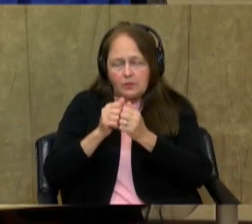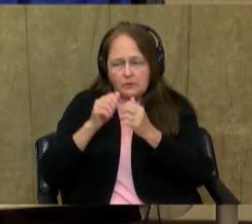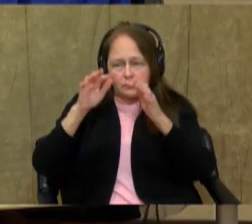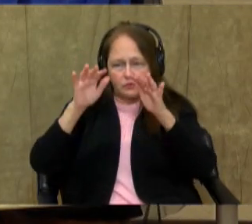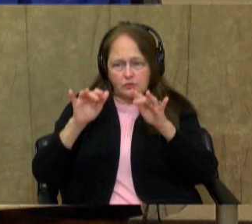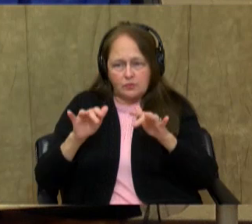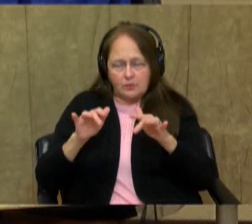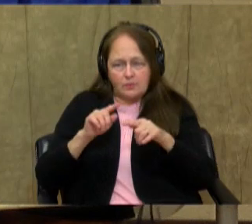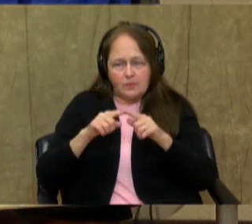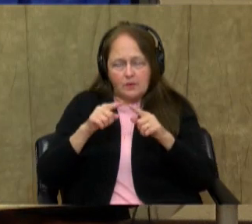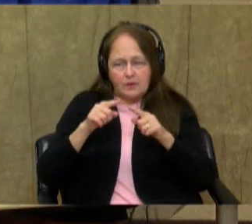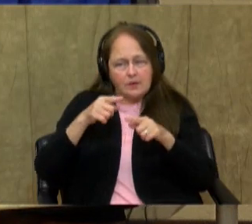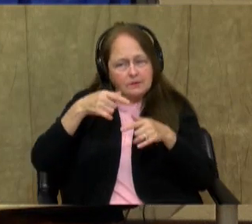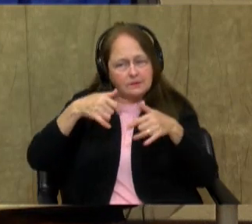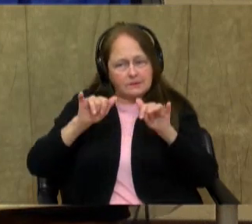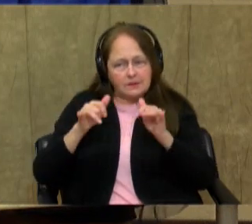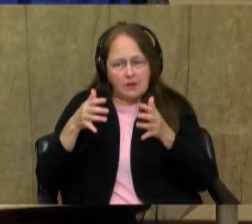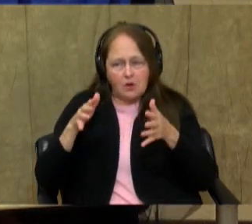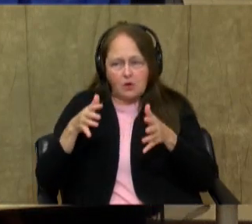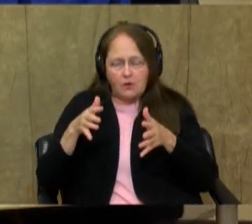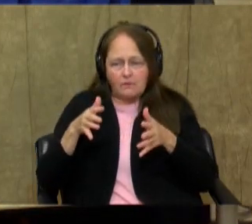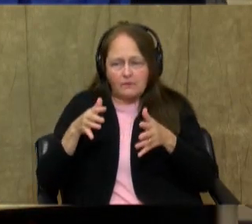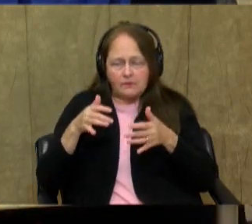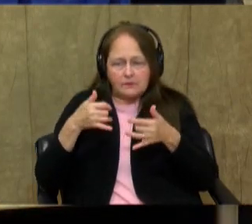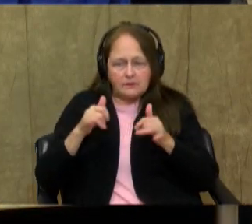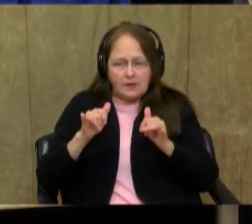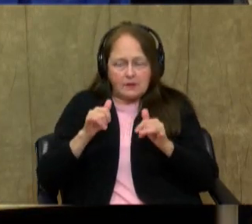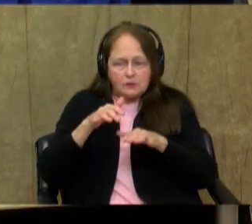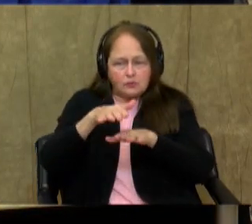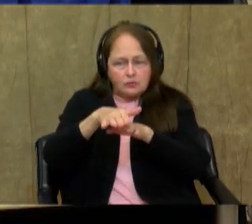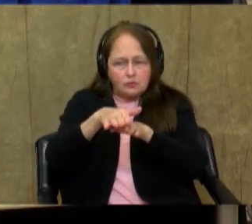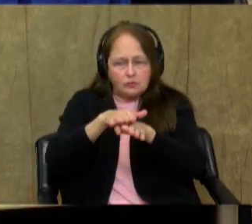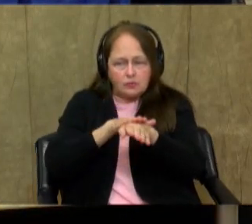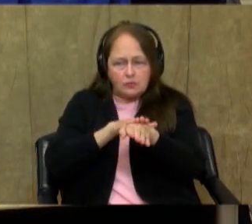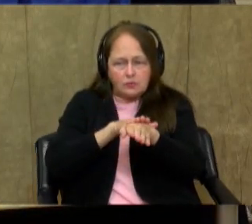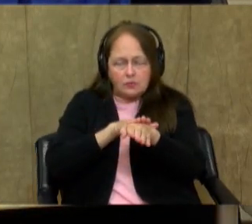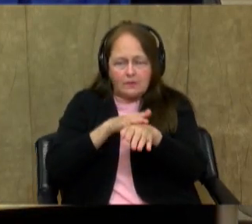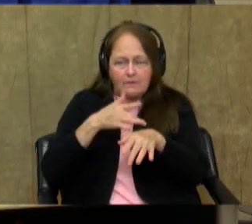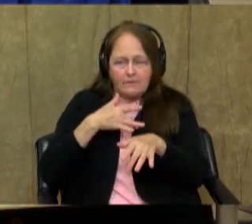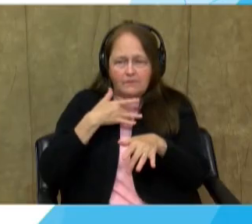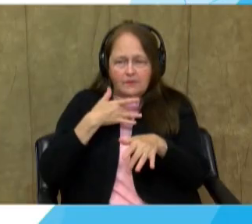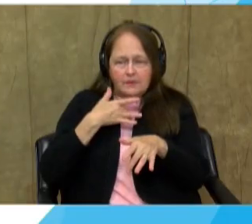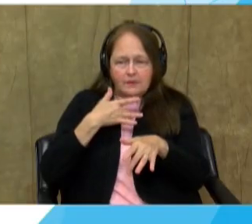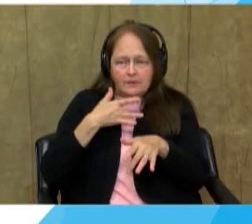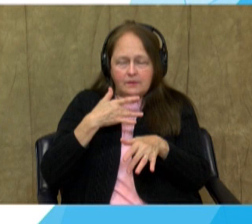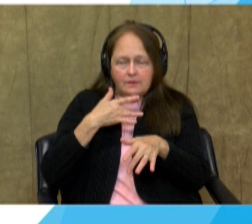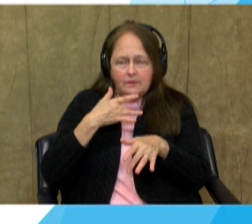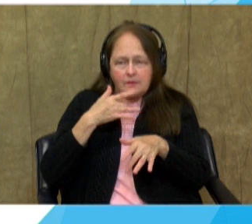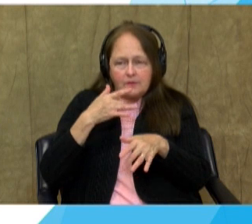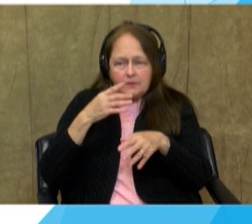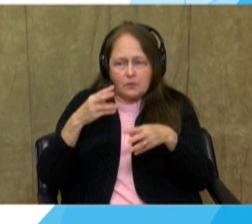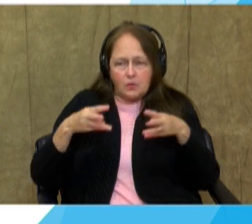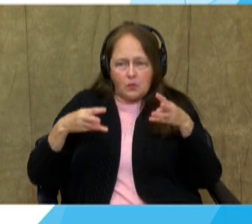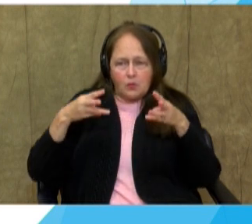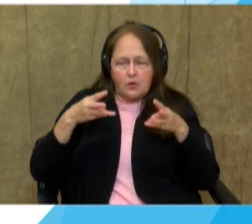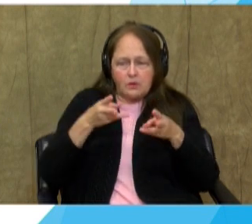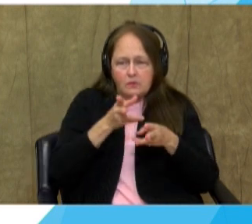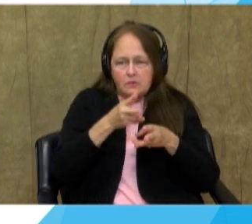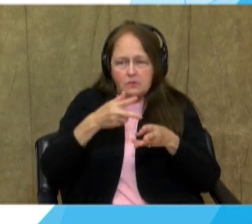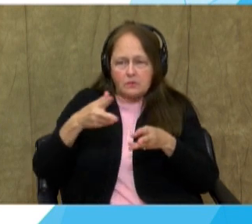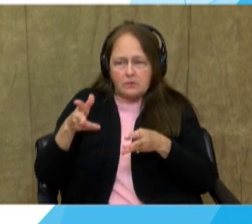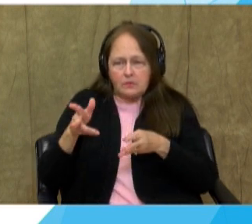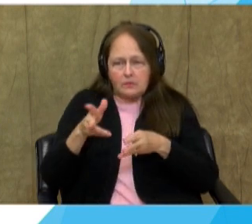still nervous. He tried to slow down, but he could feel the tires sliding instead of